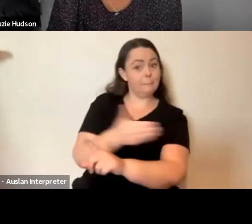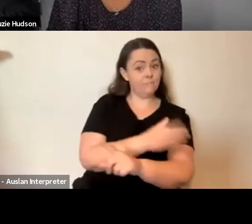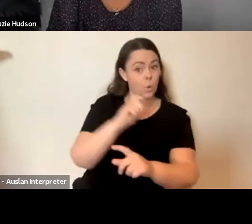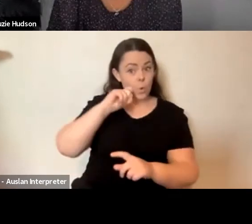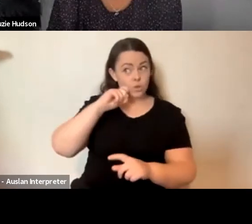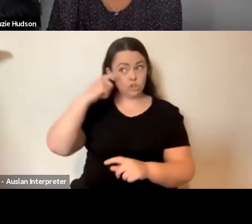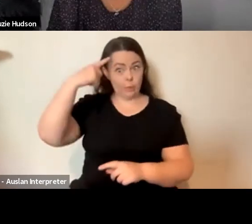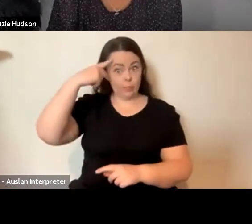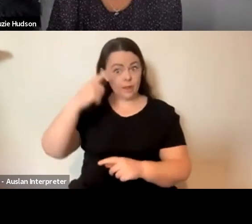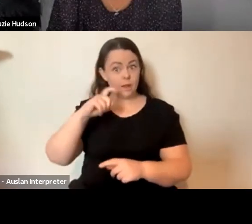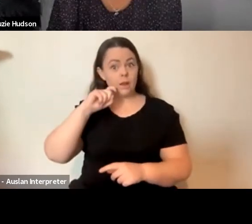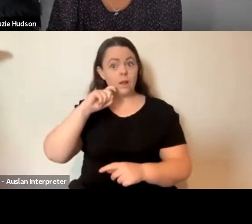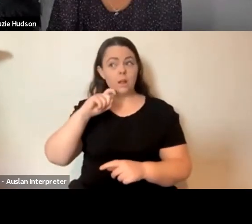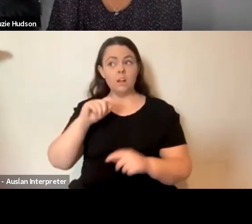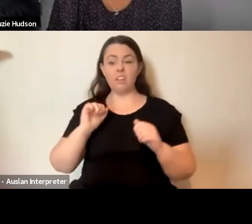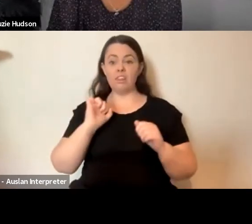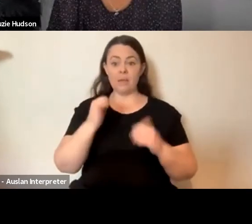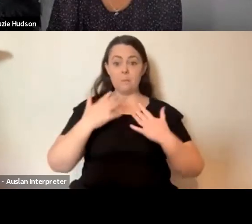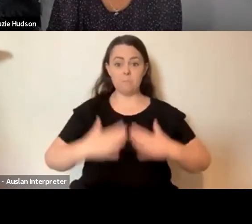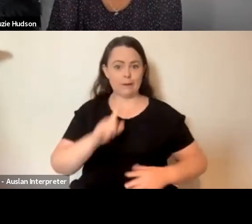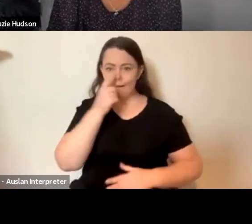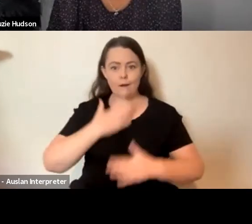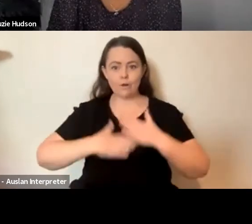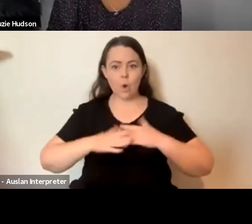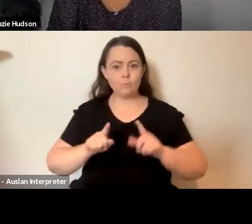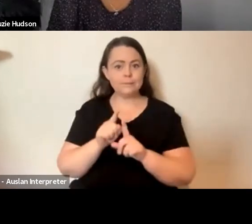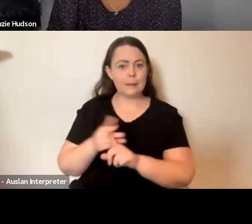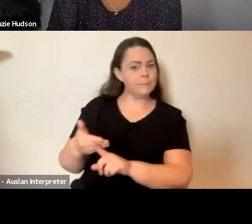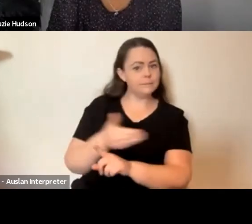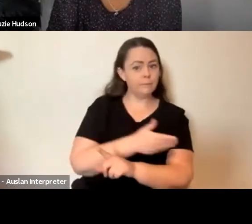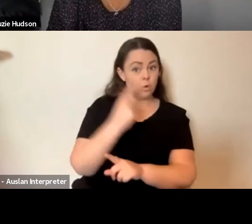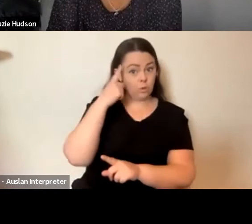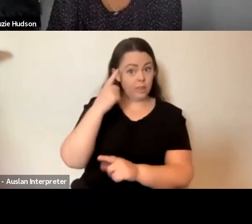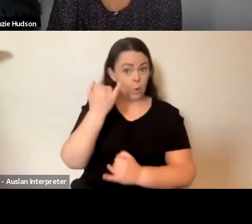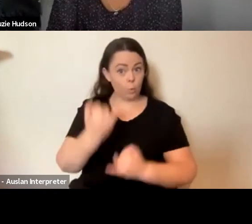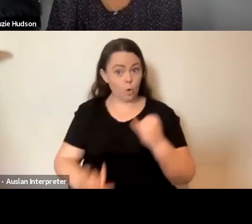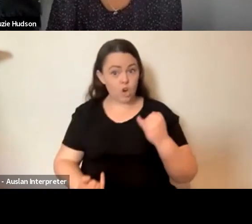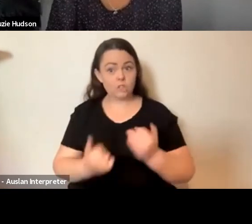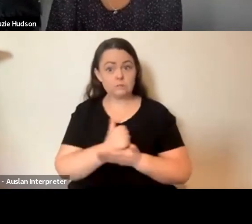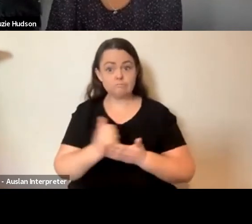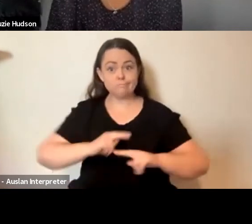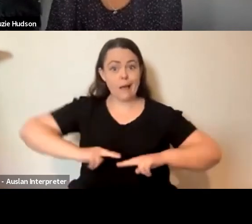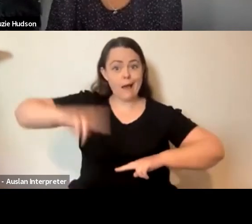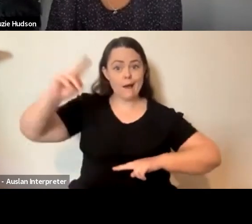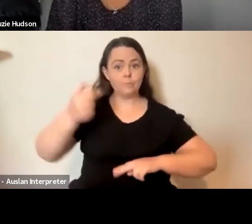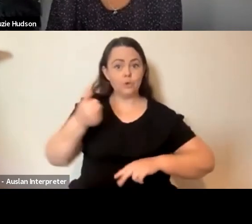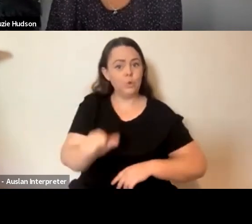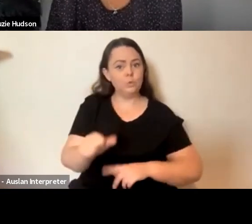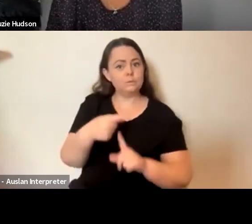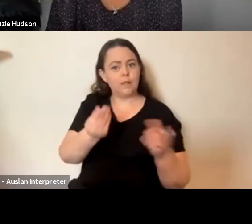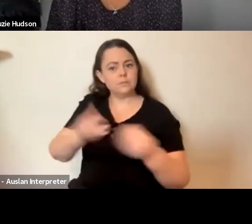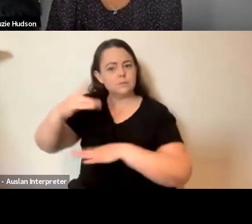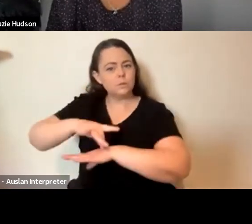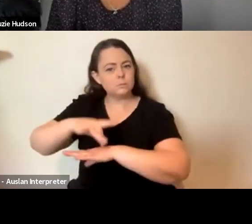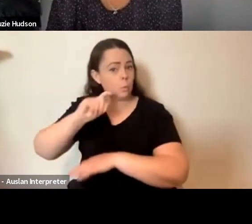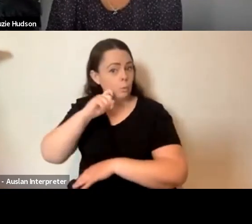I suppose this is one that's open for all of us. Any comments or insights or thoughts around that? Yeah, I mean, it's